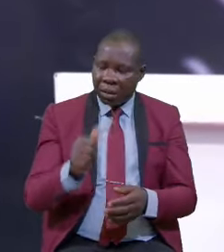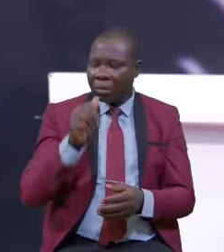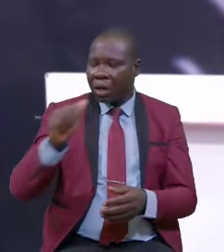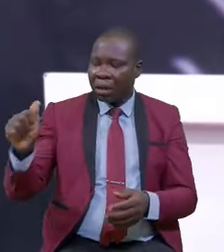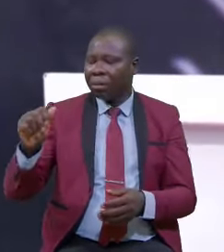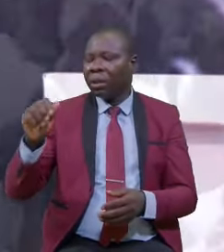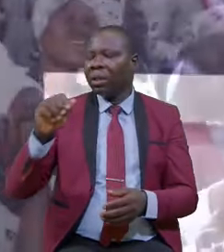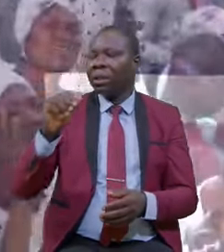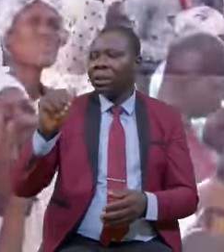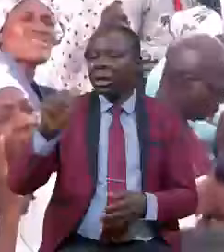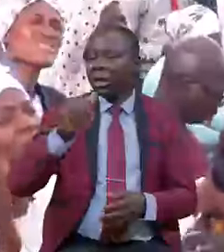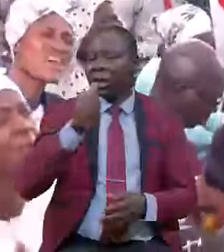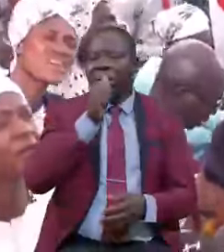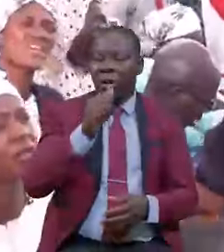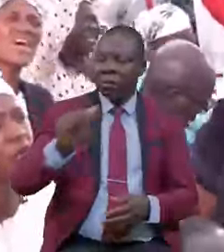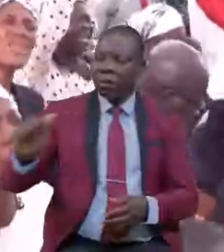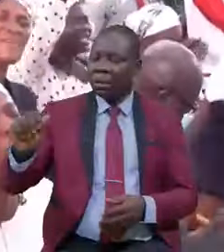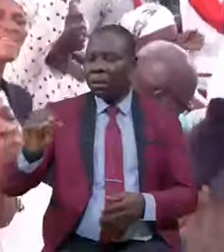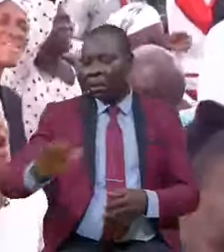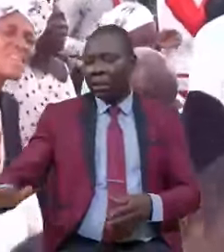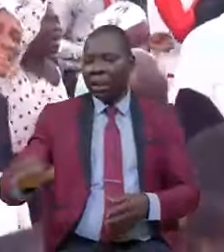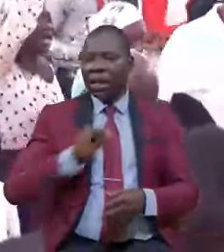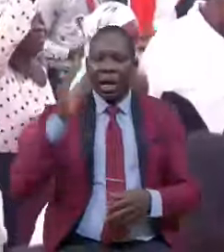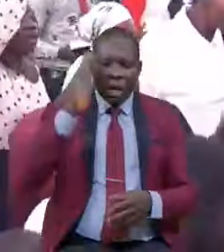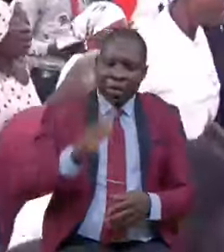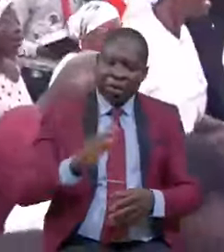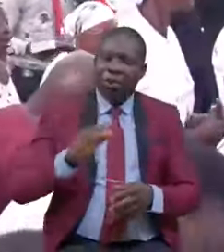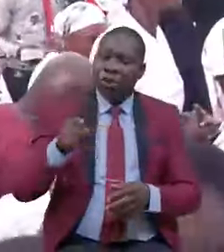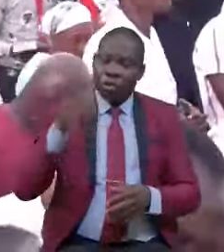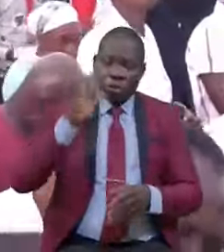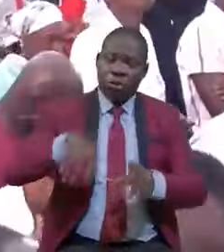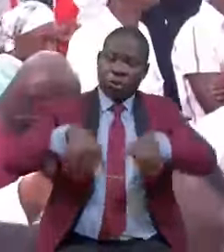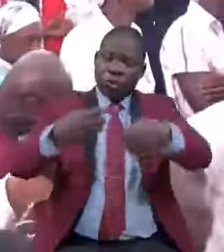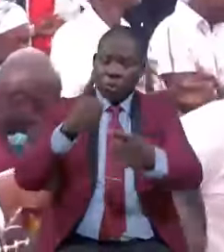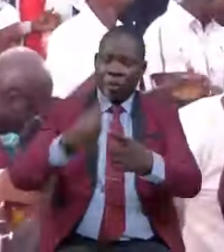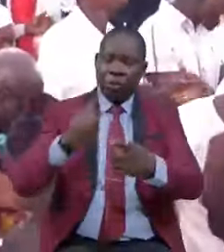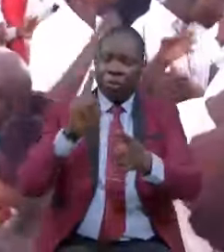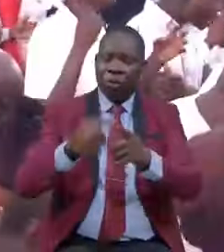will say everything I put in your mouth.